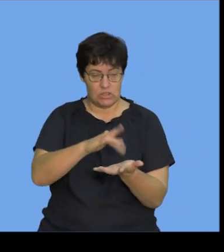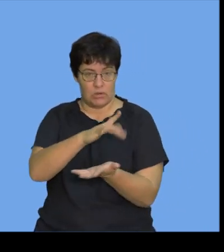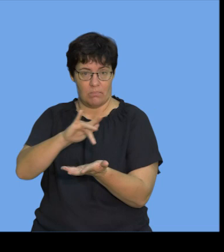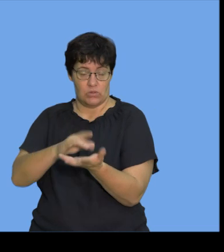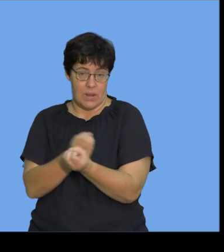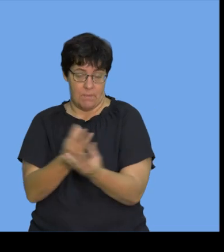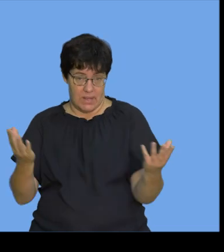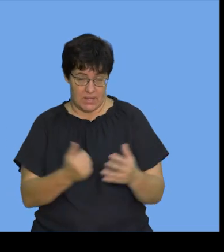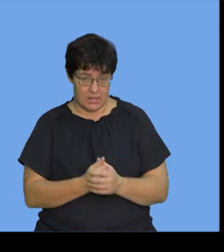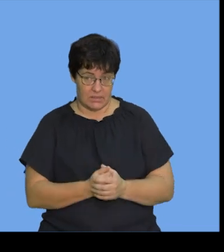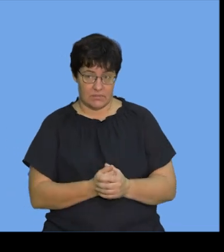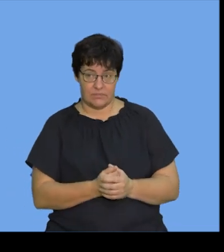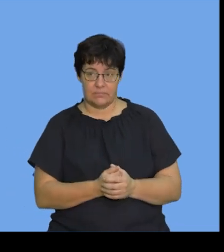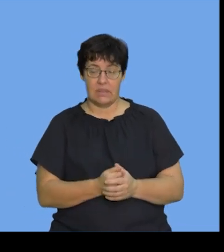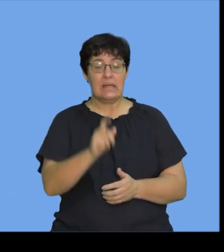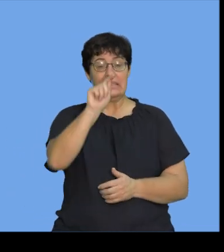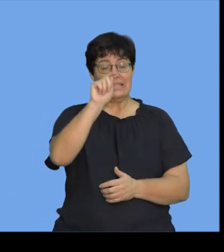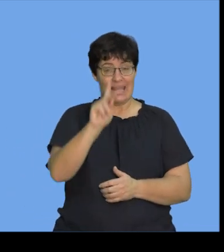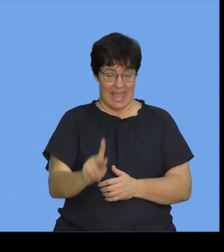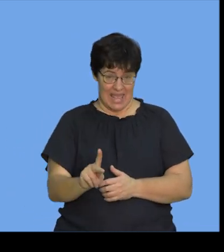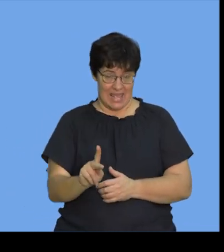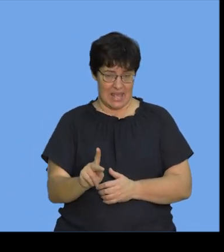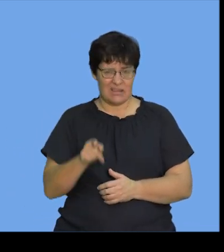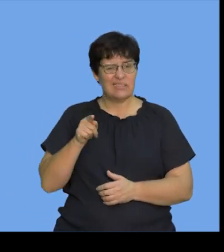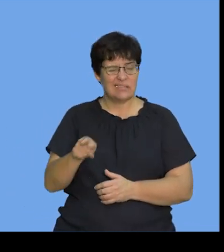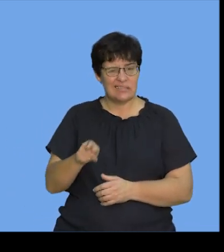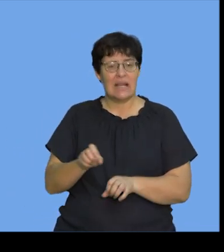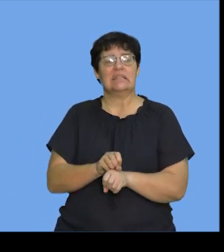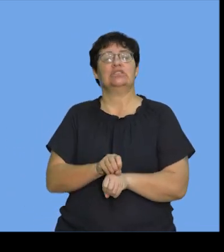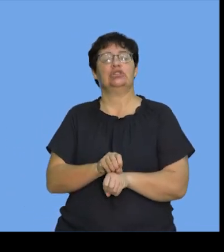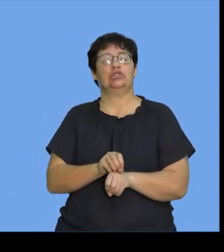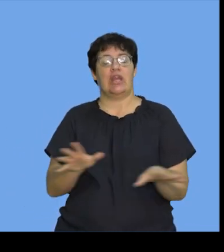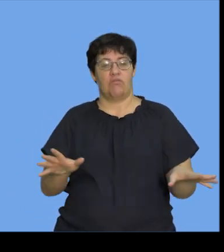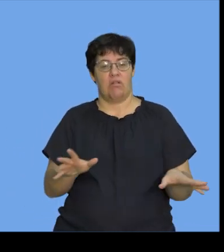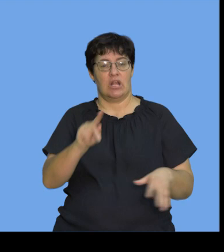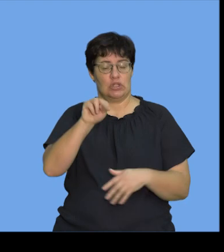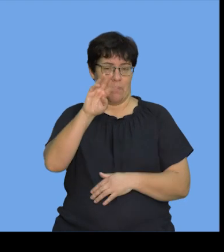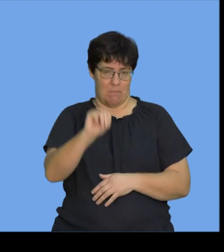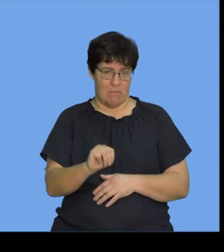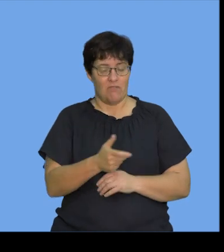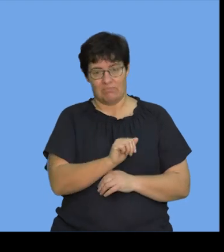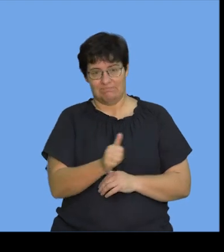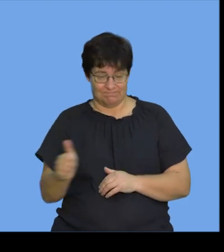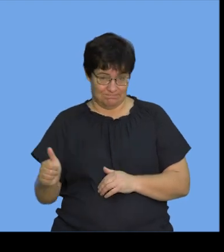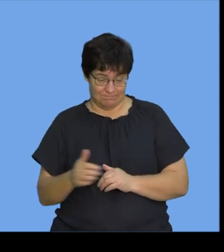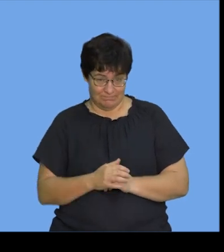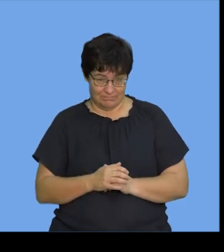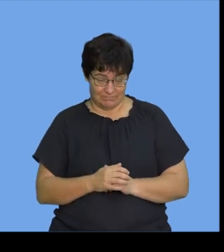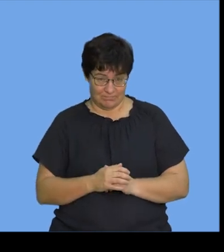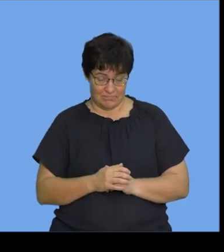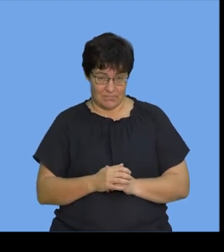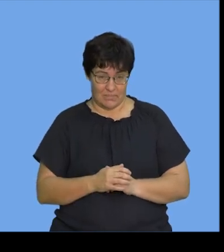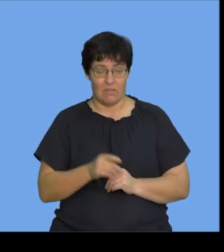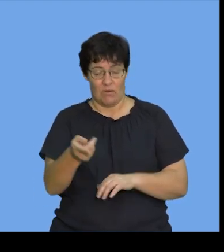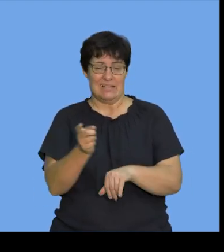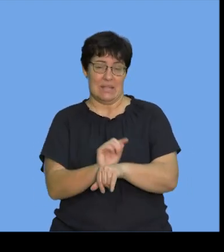And then the TK here will actually be the general term of that arithmetic series or arithmetic sequence at